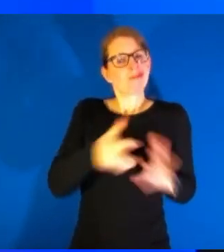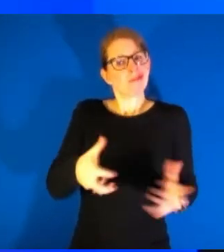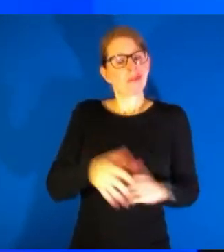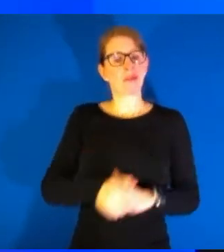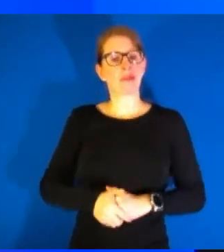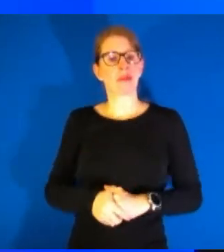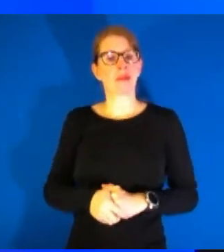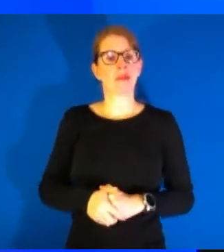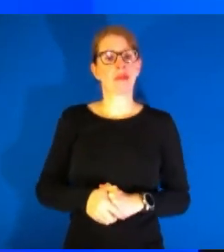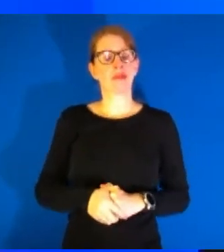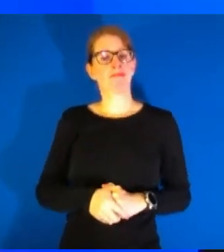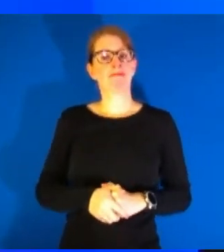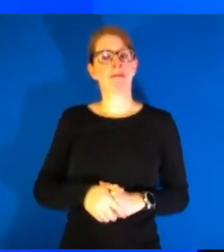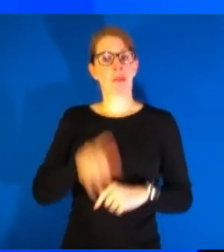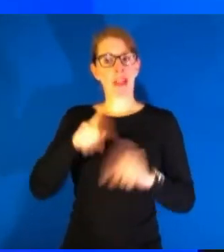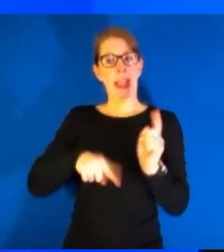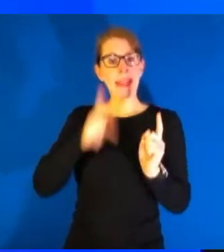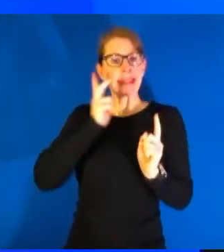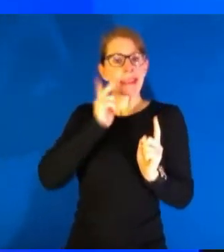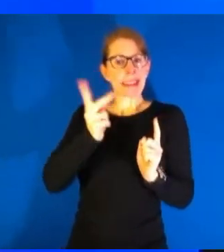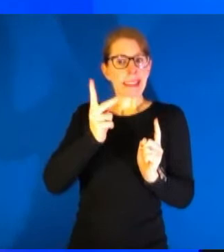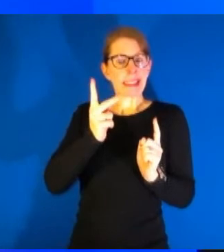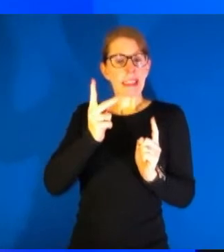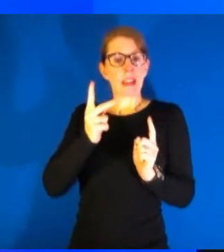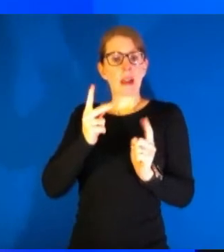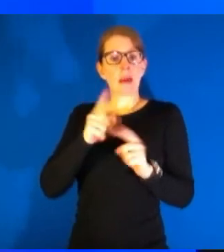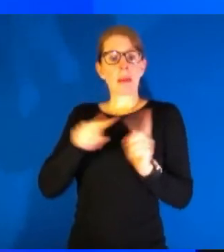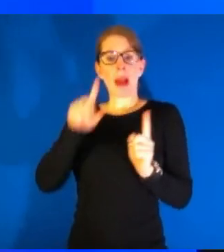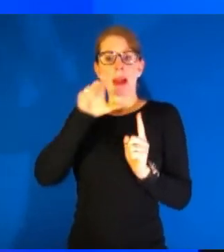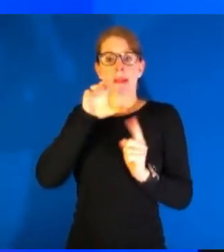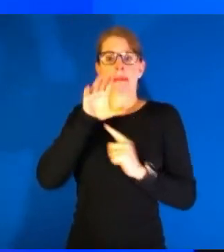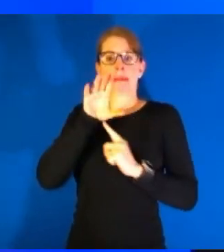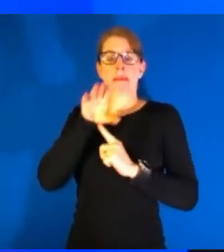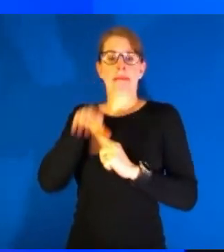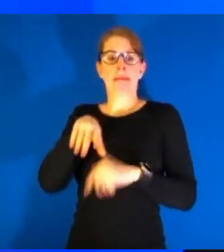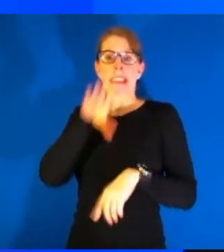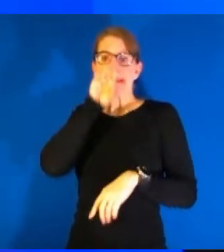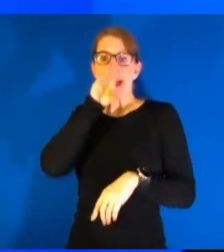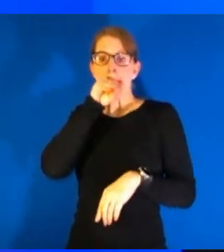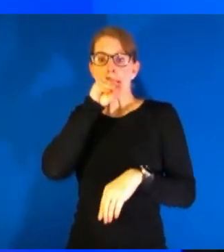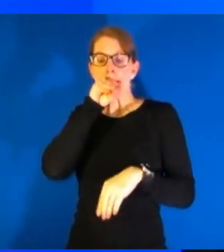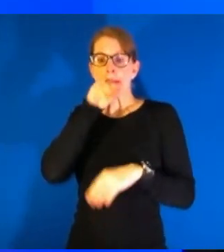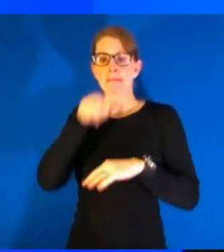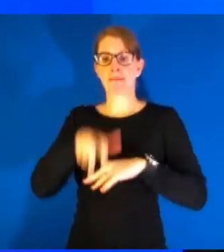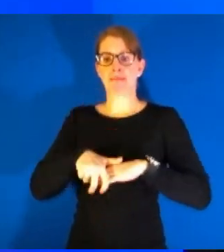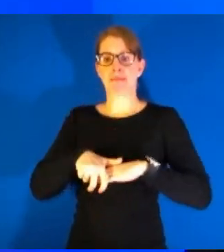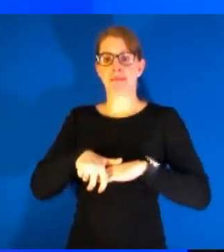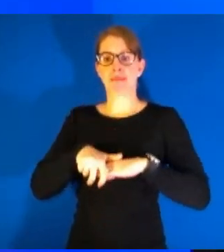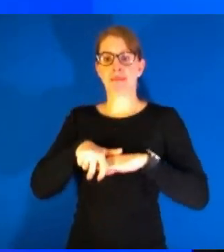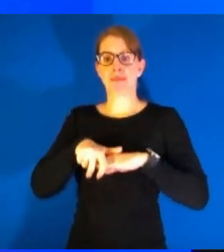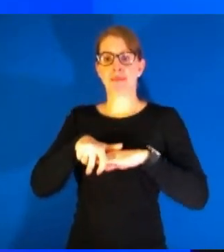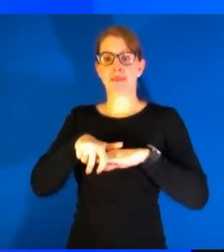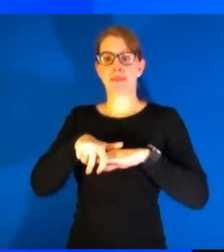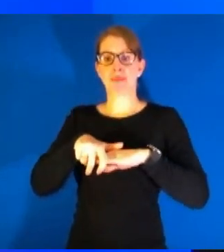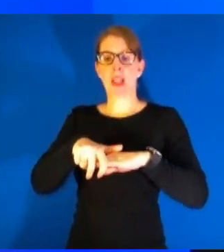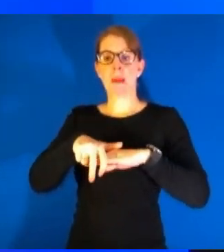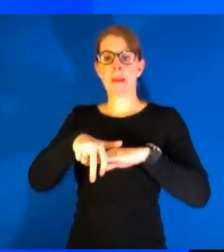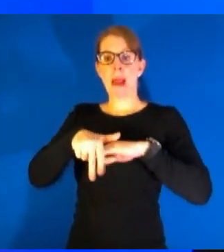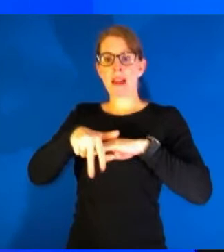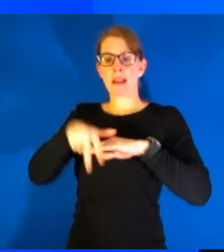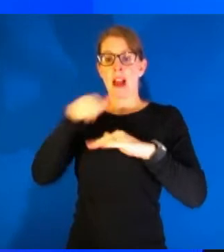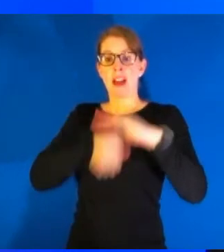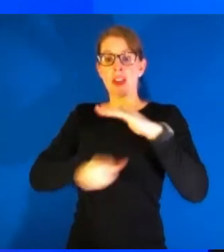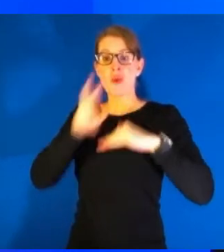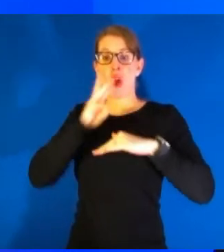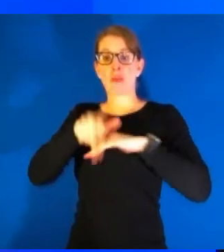pond, right? You can't see anything, the duck's gliding along, but underneath the legs are going like crazy. So that's kind of the way things are working. It is possible that